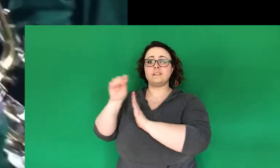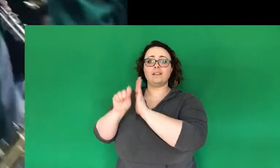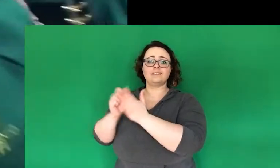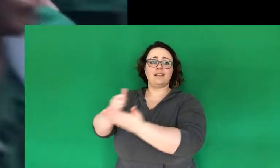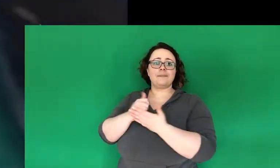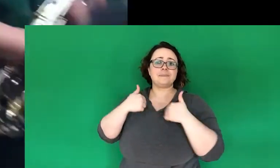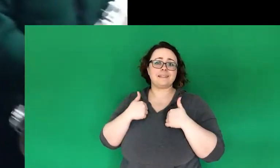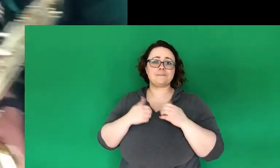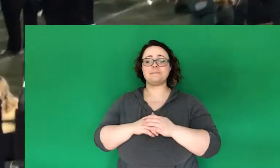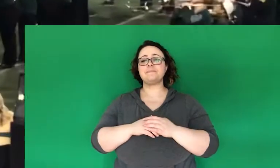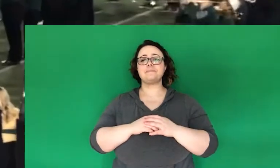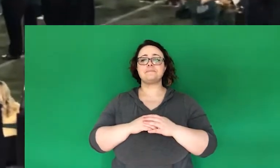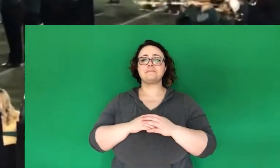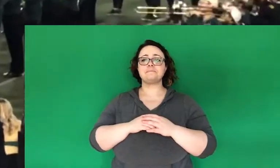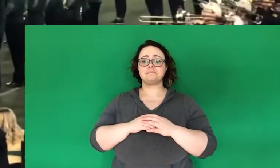State did for me.